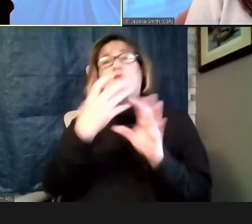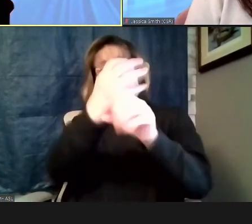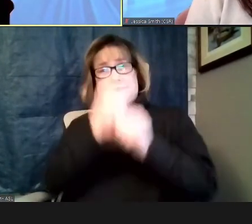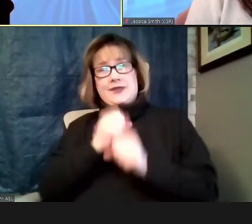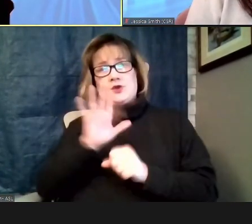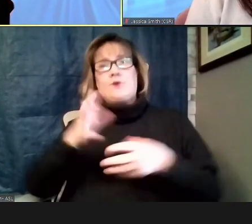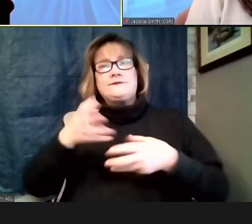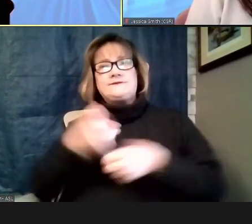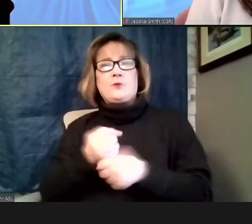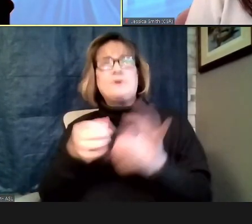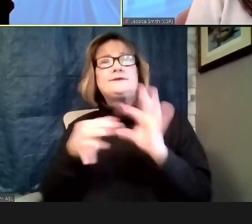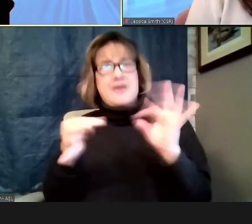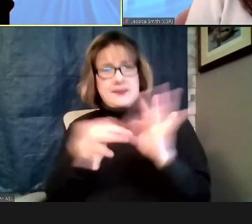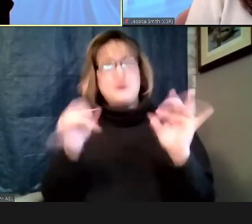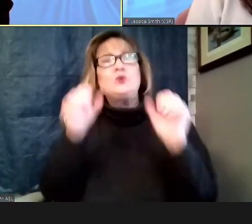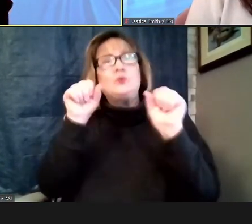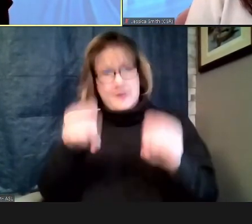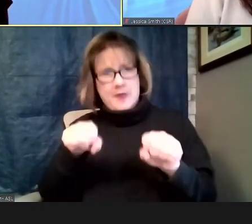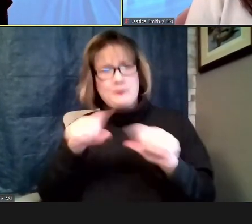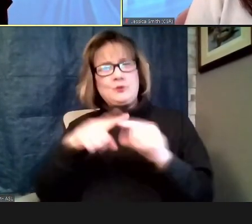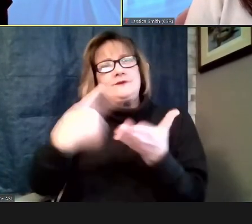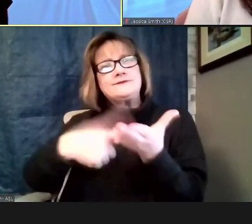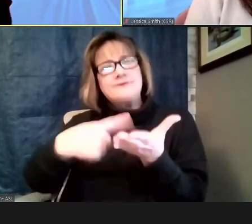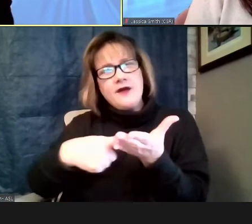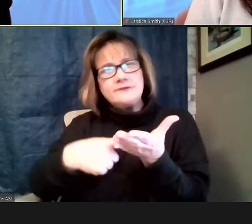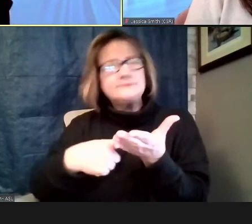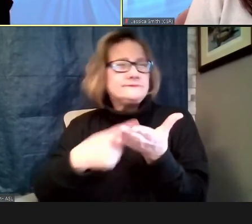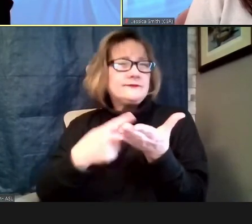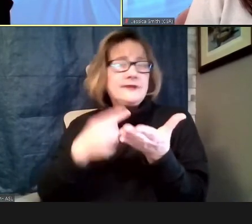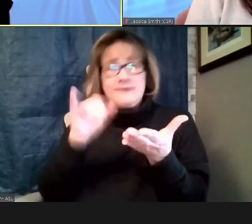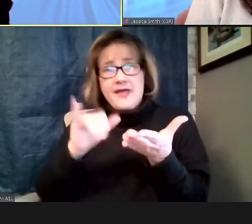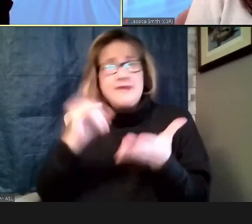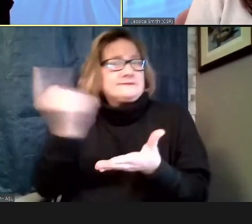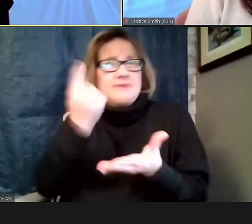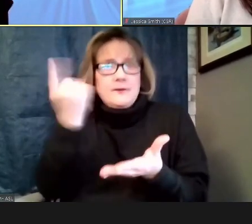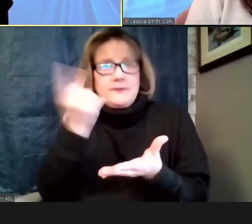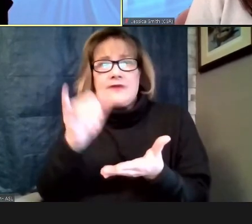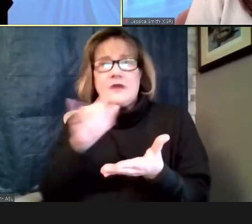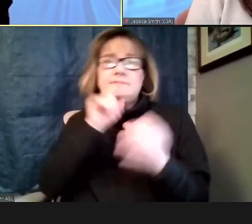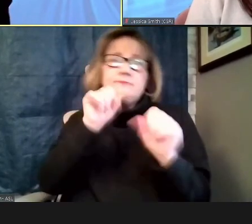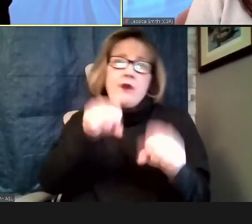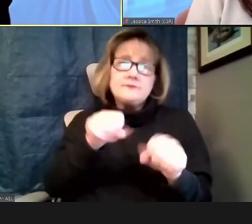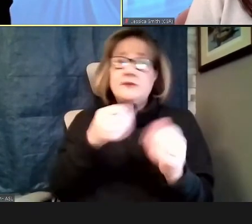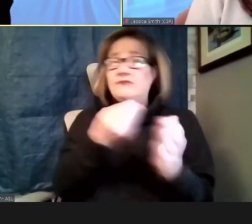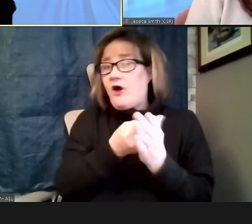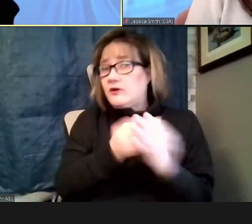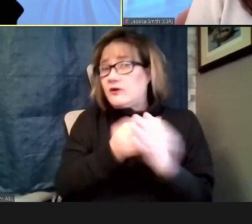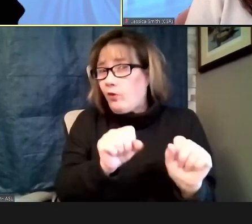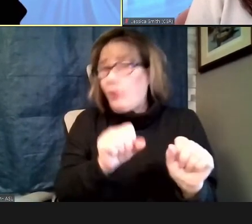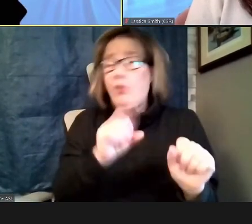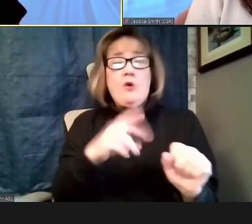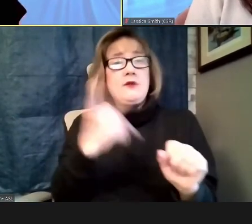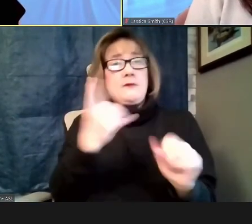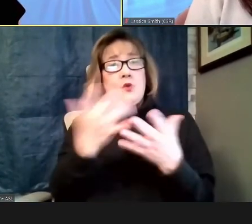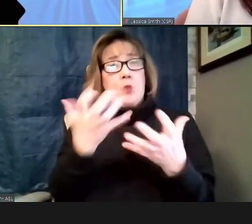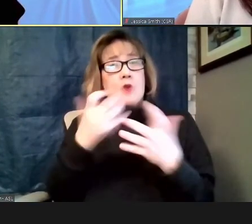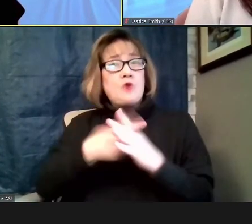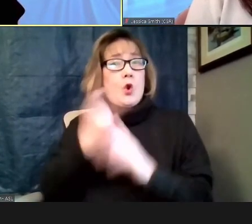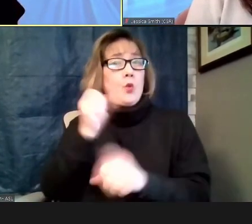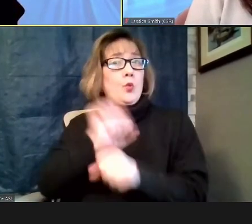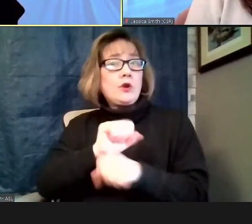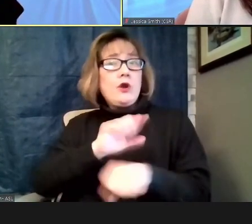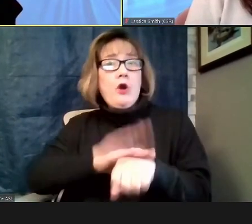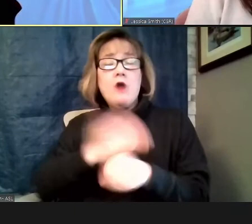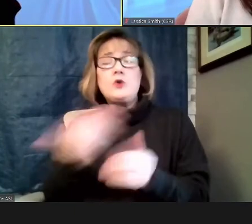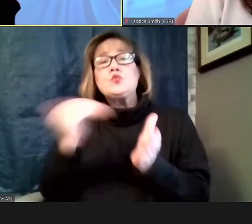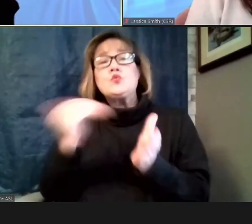they're able to discuss whether, this is something that is possibly fundable, or this is something that you want to start working on a resubmission